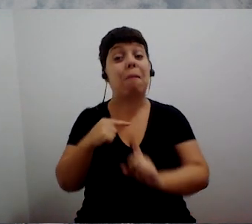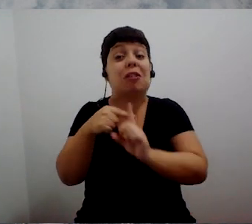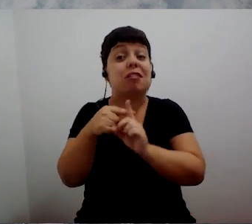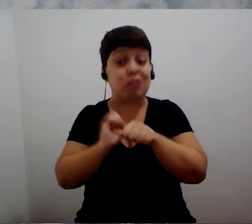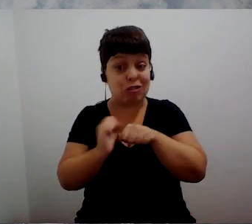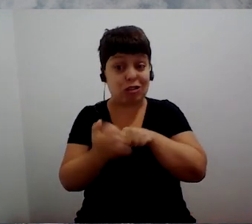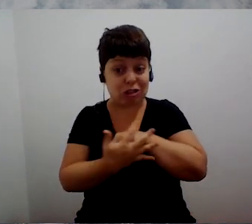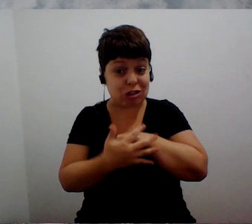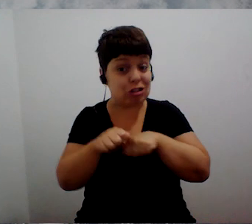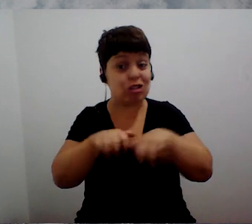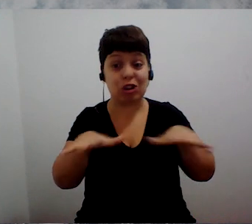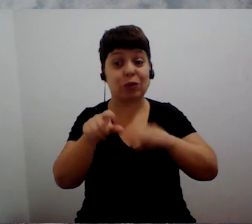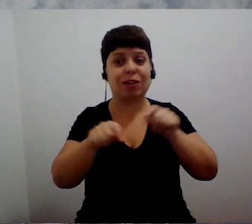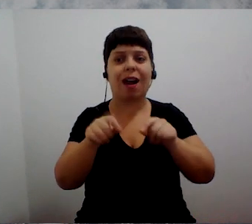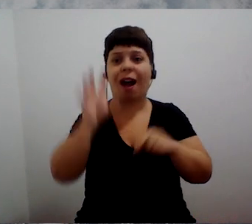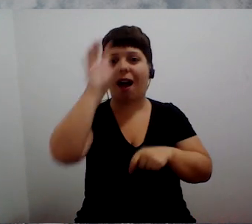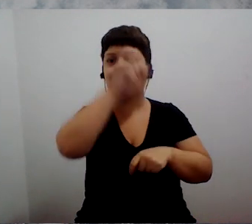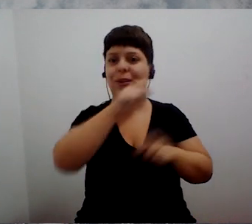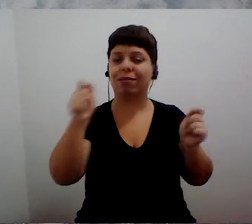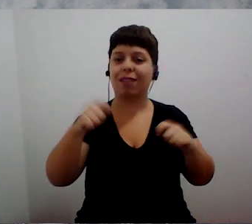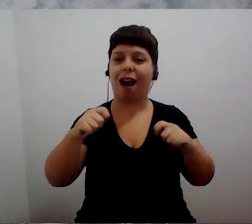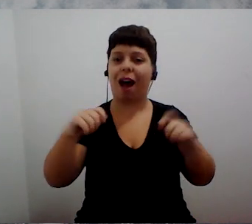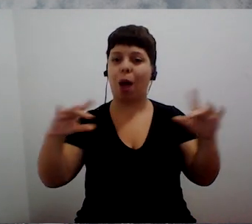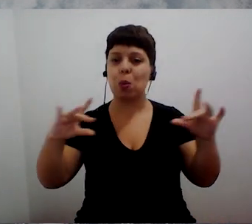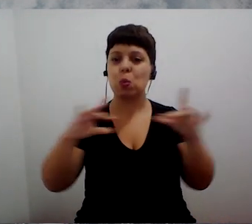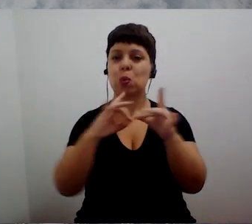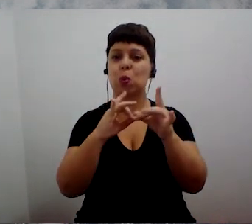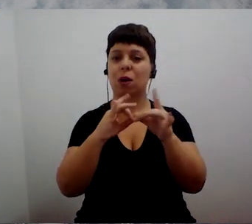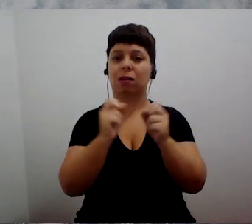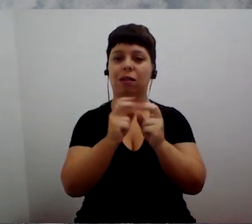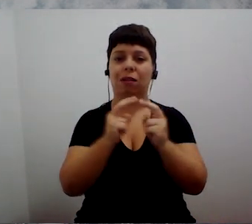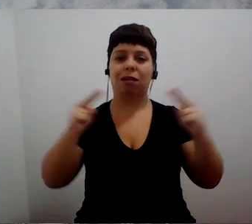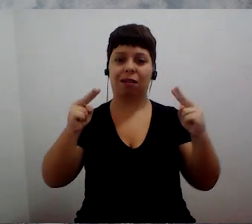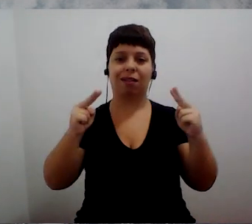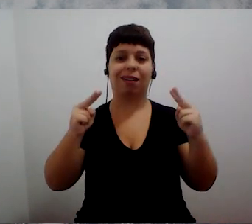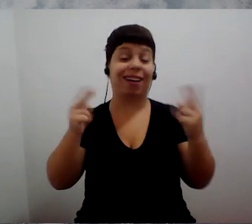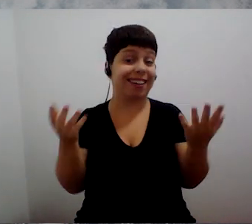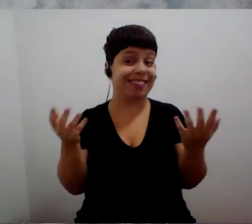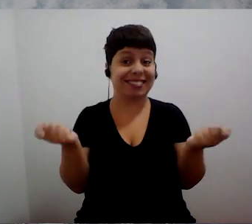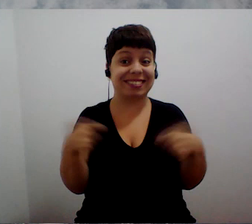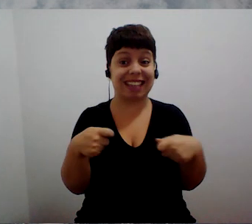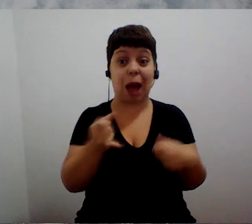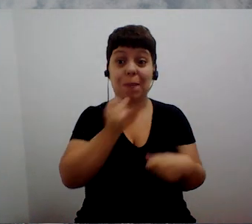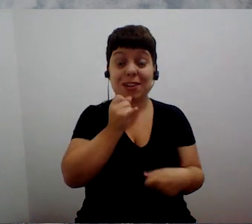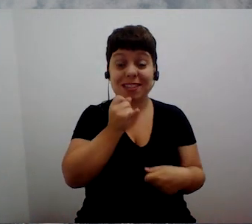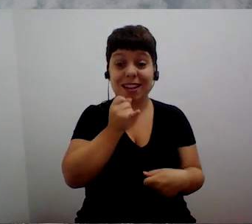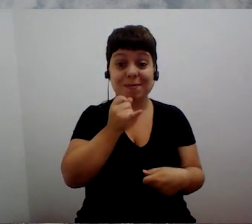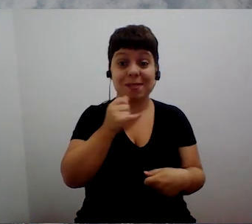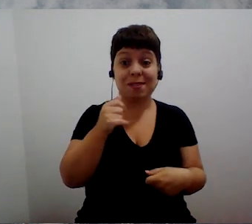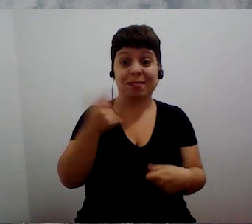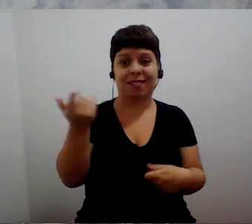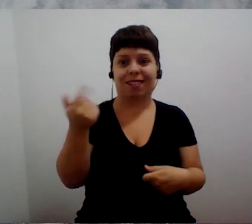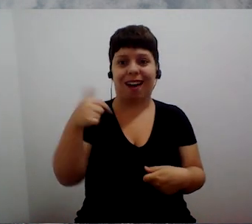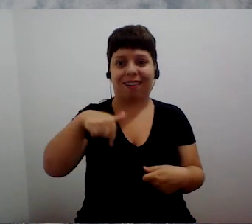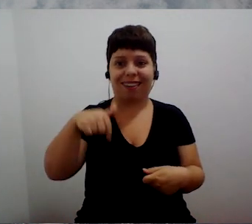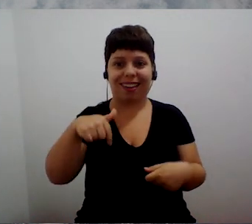we have learned to connect digitally in the way that we have, which makes it possible for us to participate in the